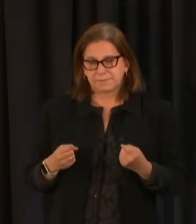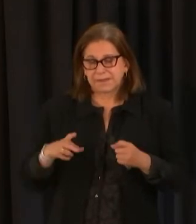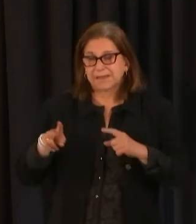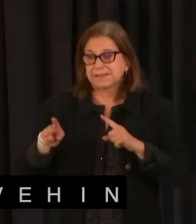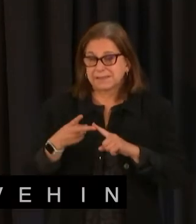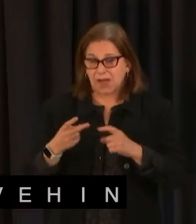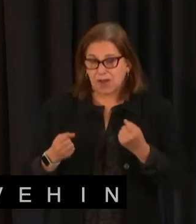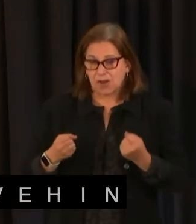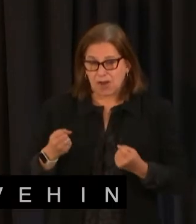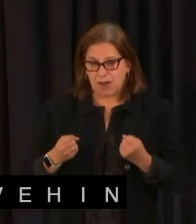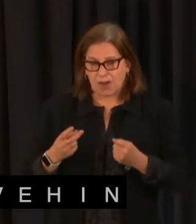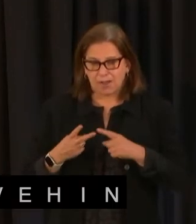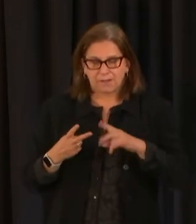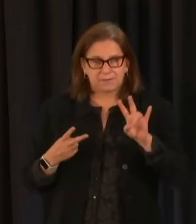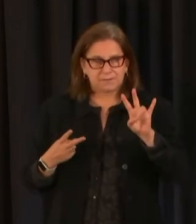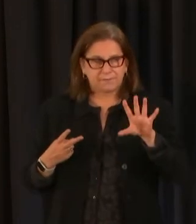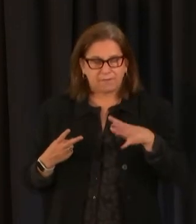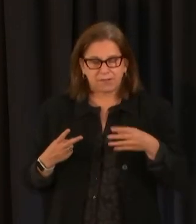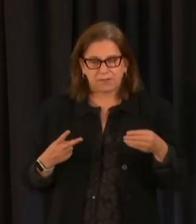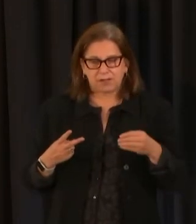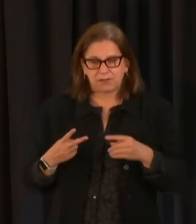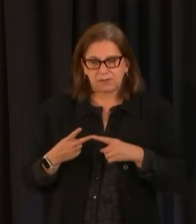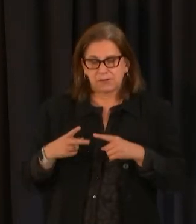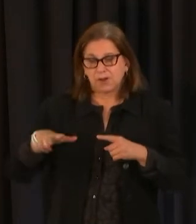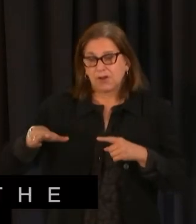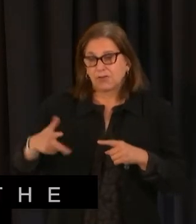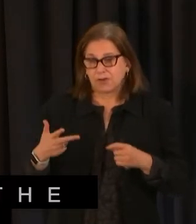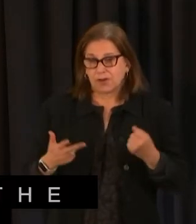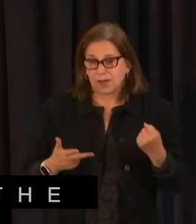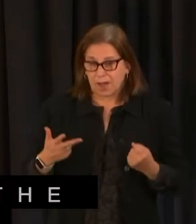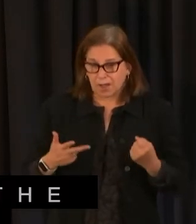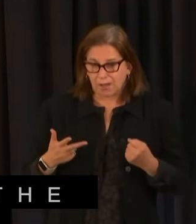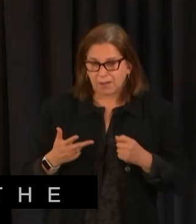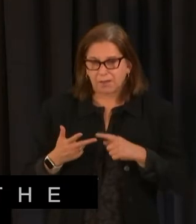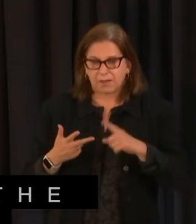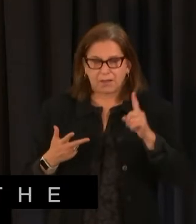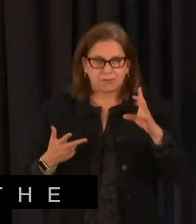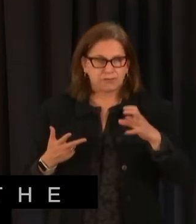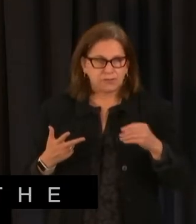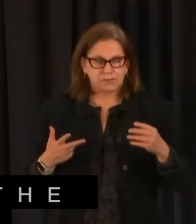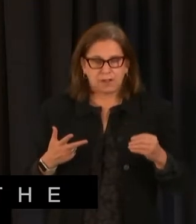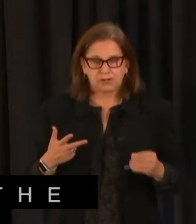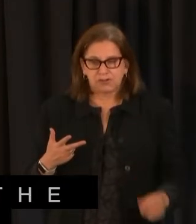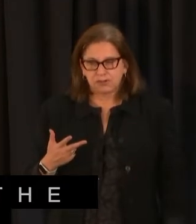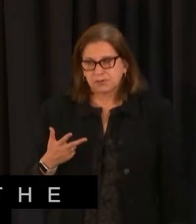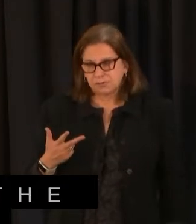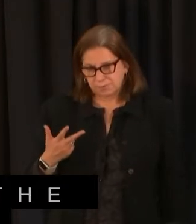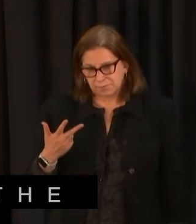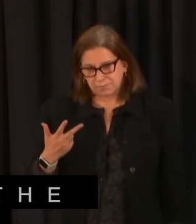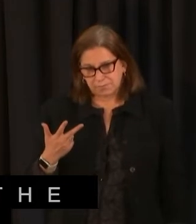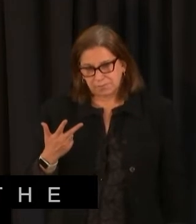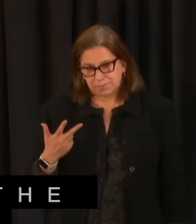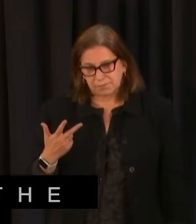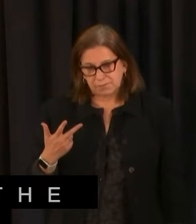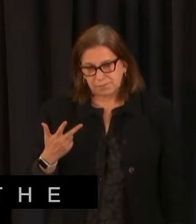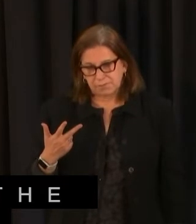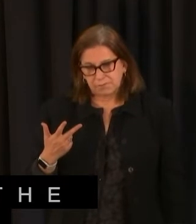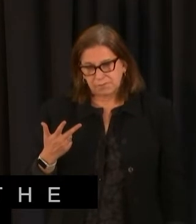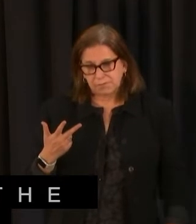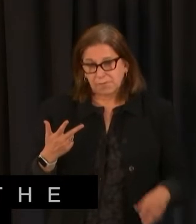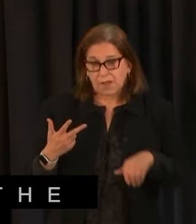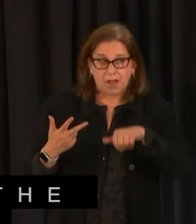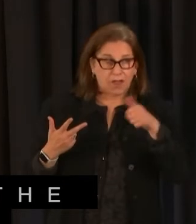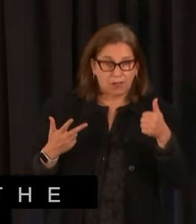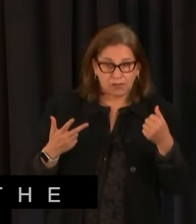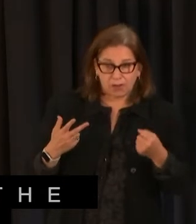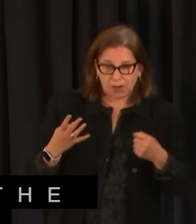be $75. The third vehicle in the household will be $100. And then any additional vehicle in